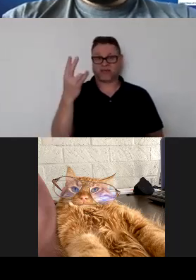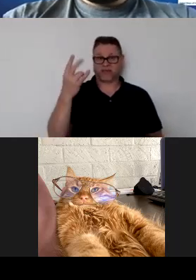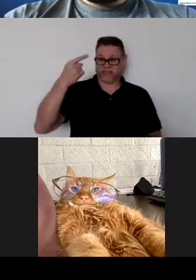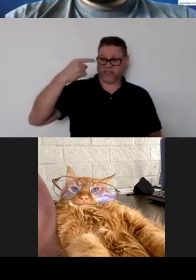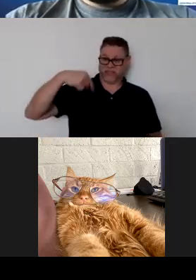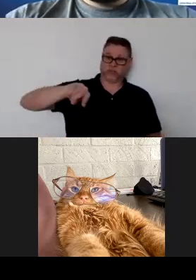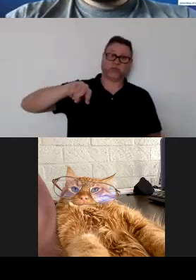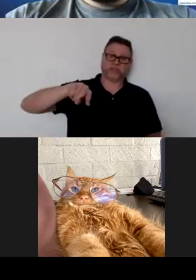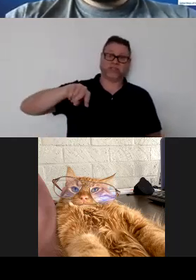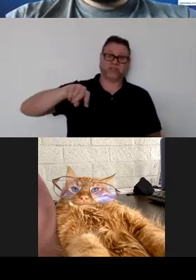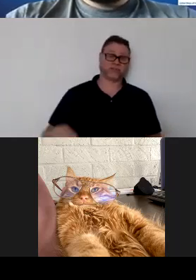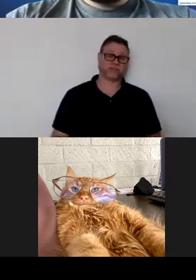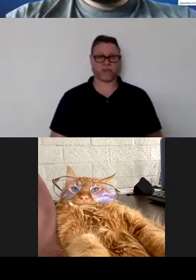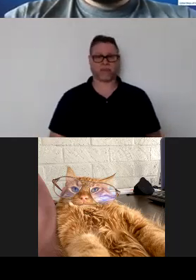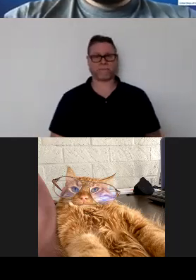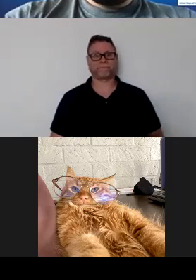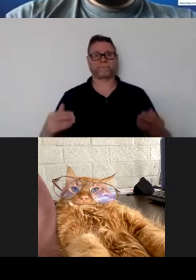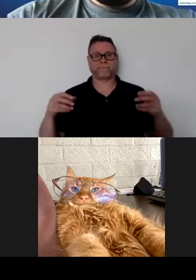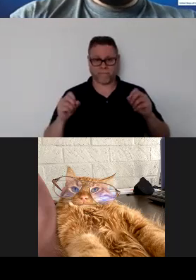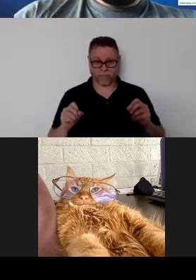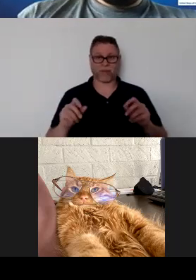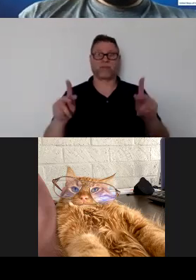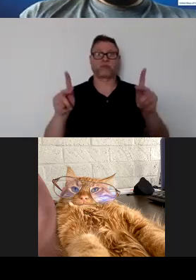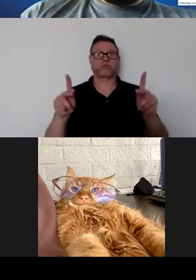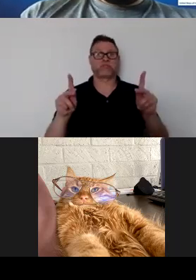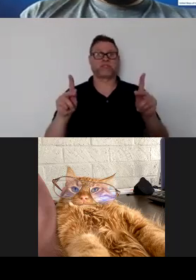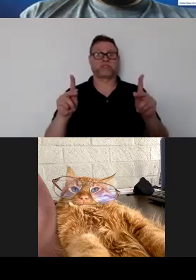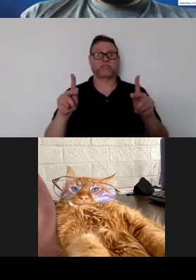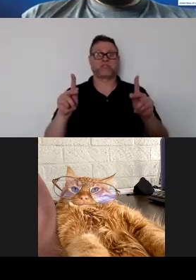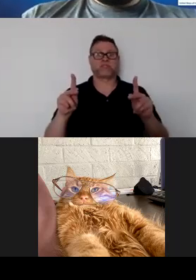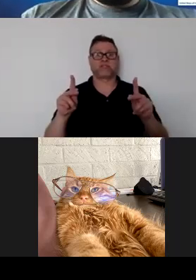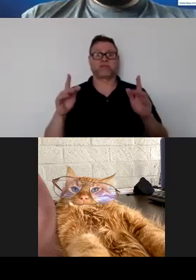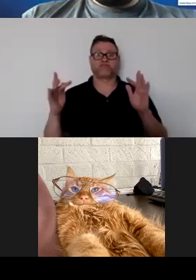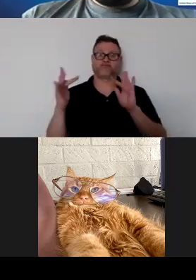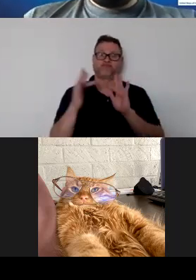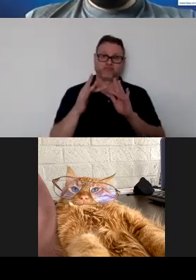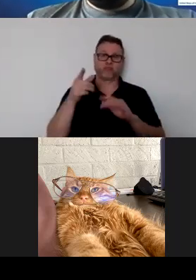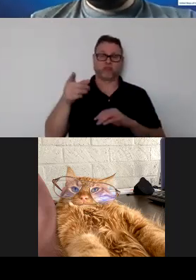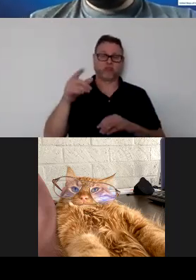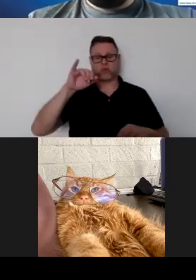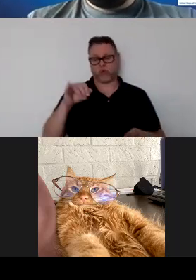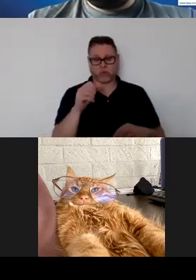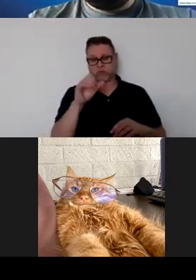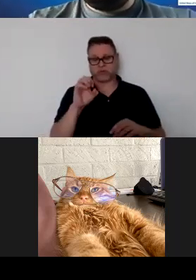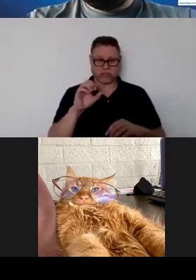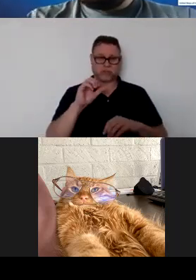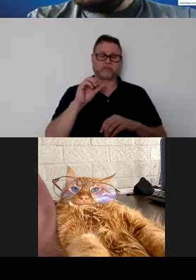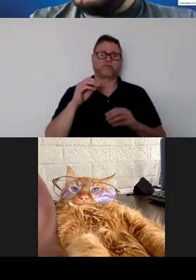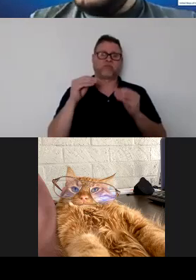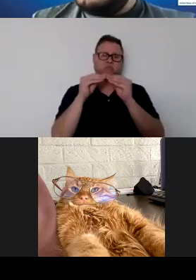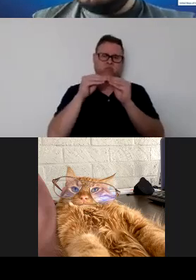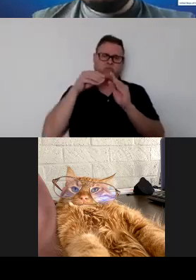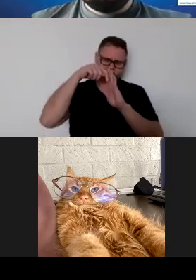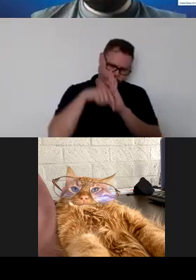next week. And that will be an opportunity to touch base again with Jose, be able to kind of go deeper with some